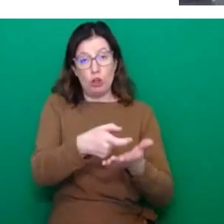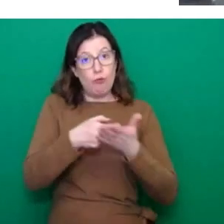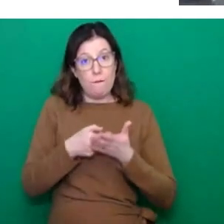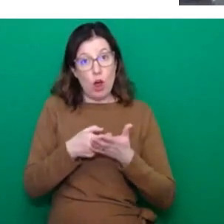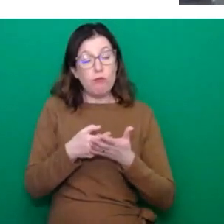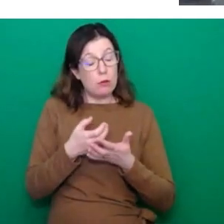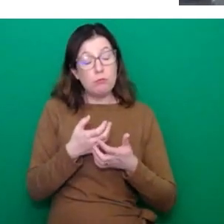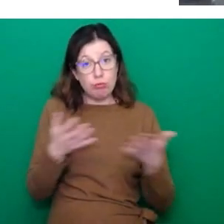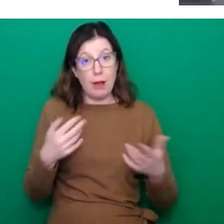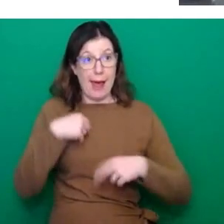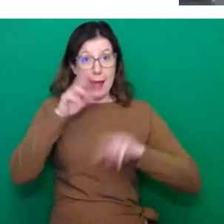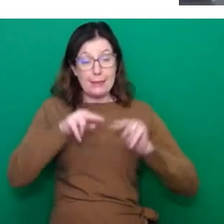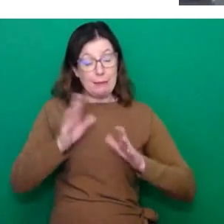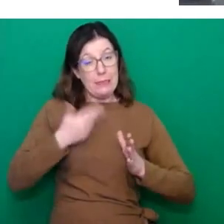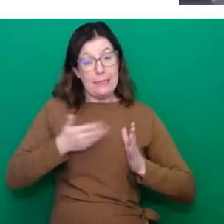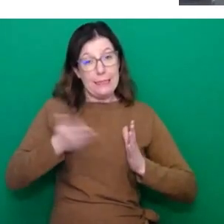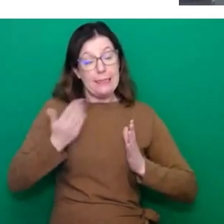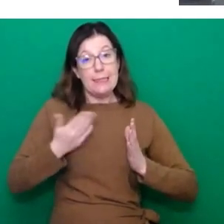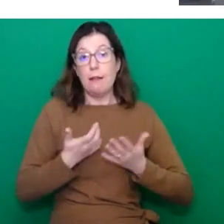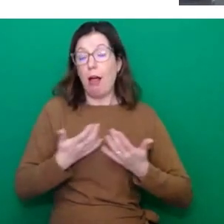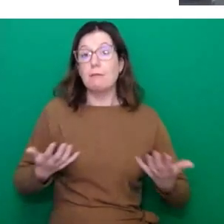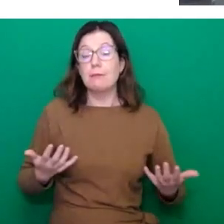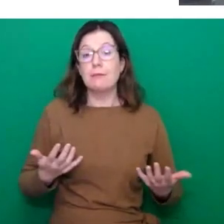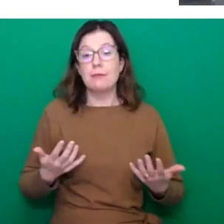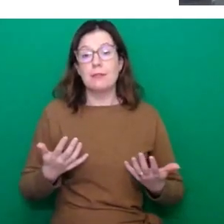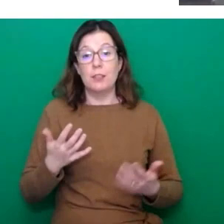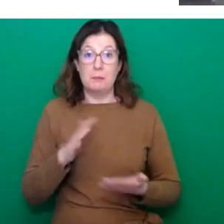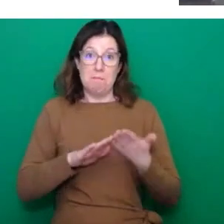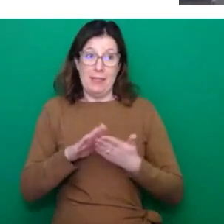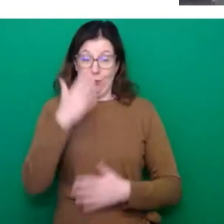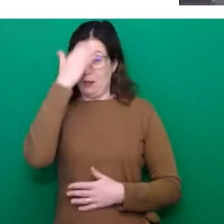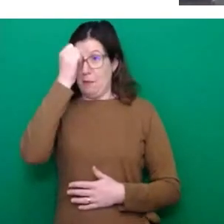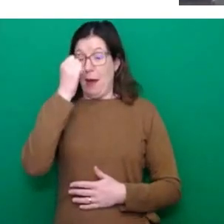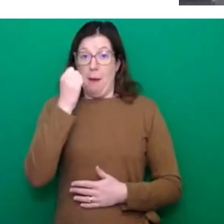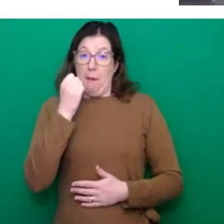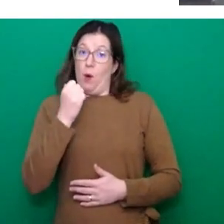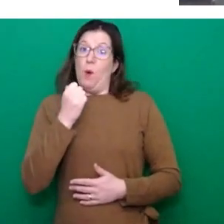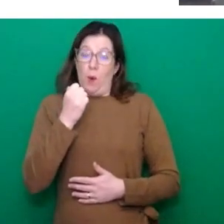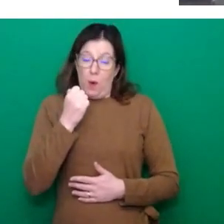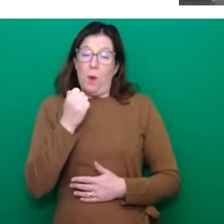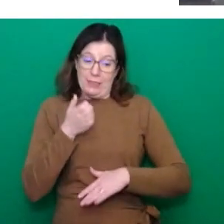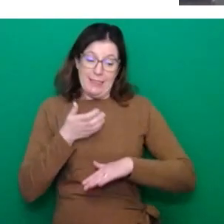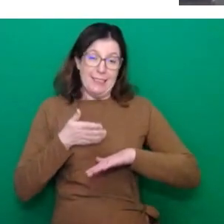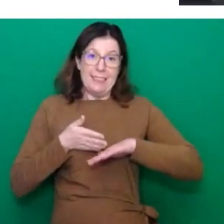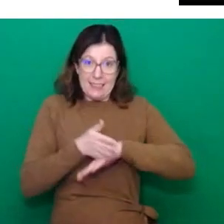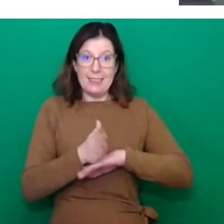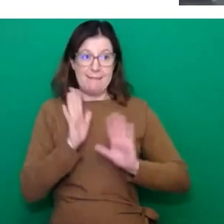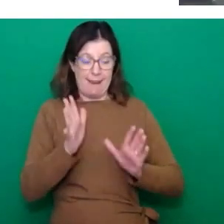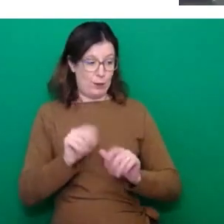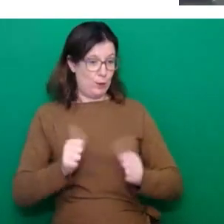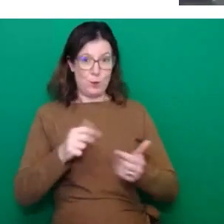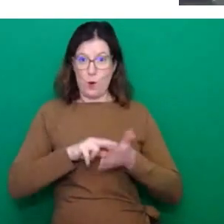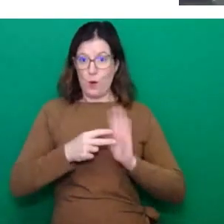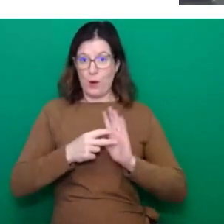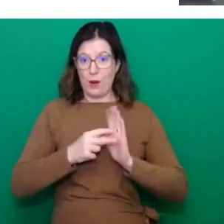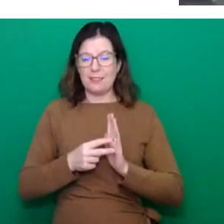of assessments. So there's a lot to remember and there's a lot to do. Essentially, you've got to be kind of quite organised.